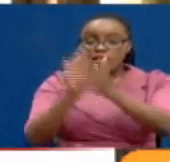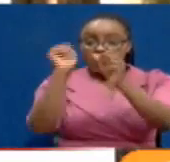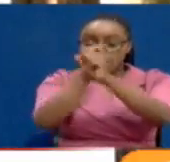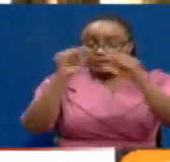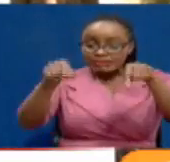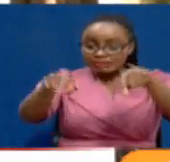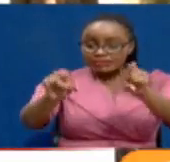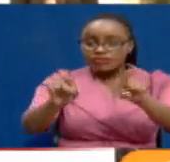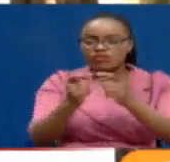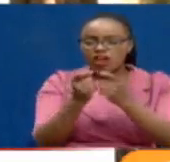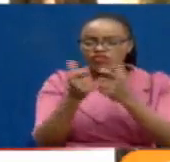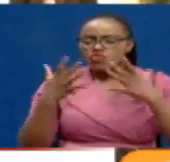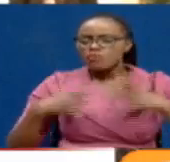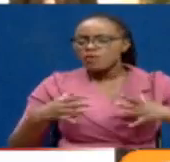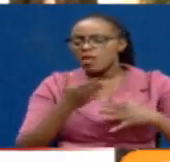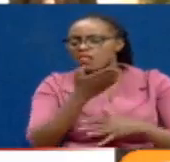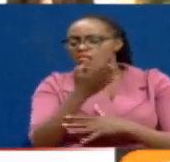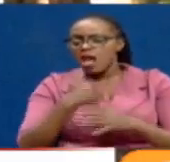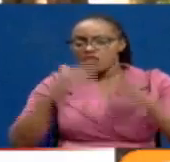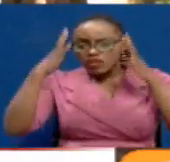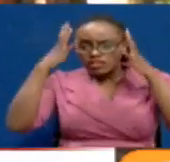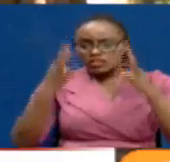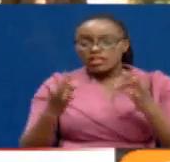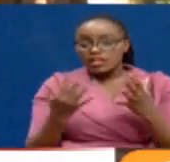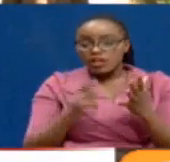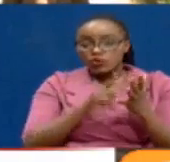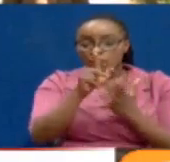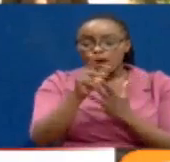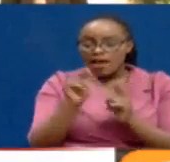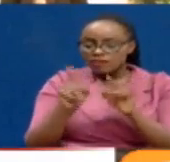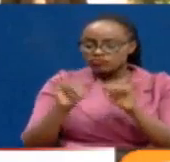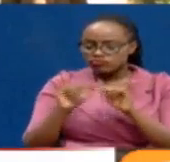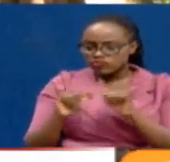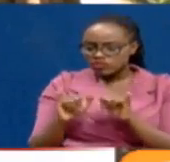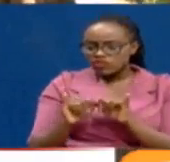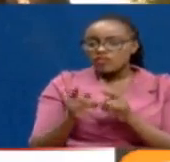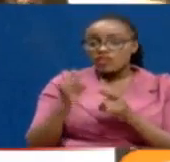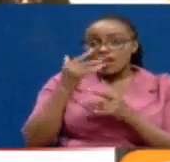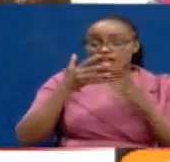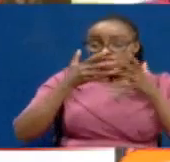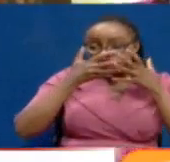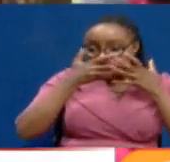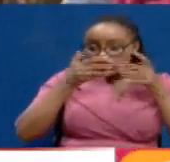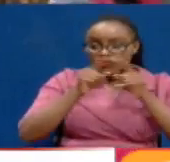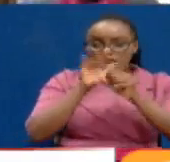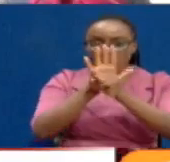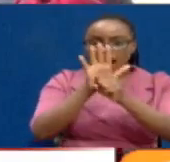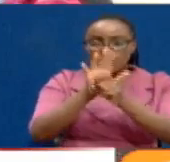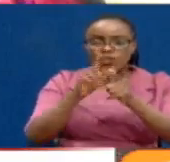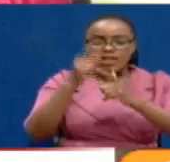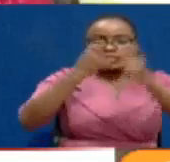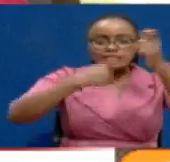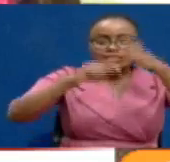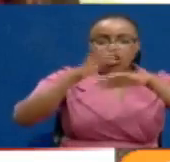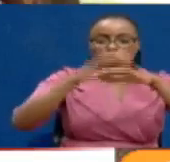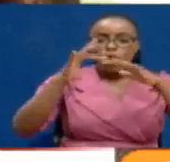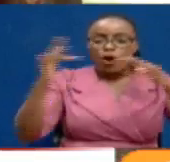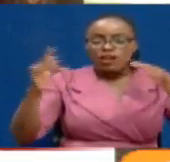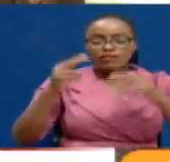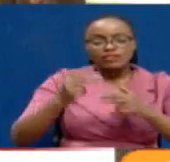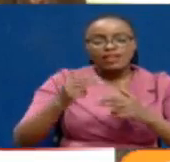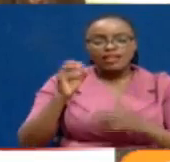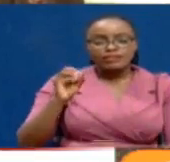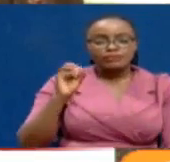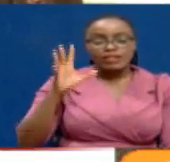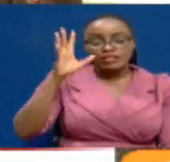president himself, a few crafty individuals have decided to buy hand sanitizers and face masks in bulk, then sell them online at a